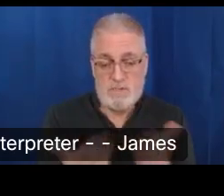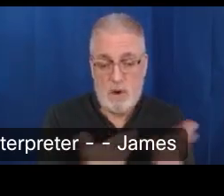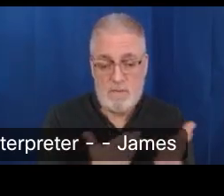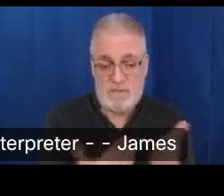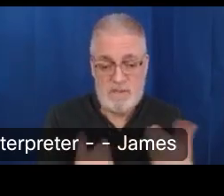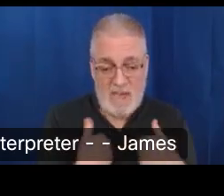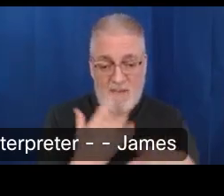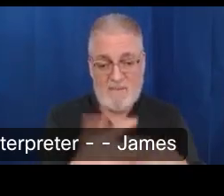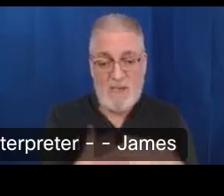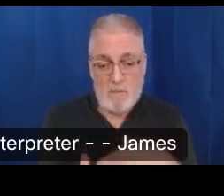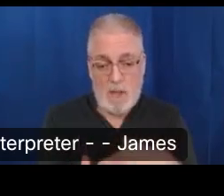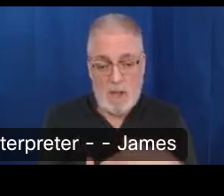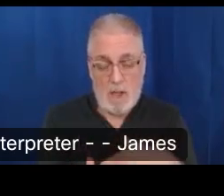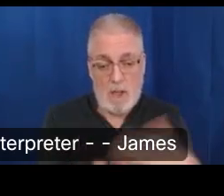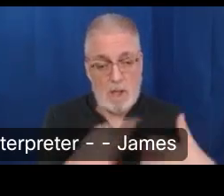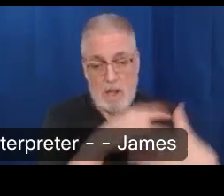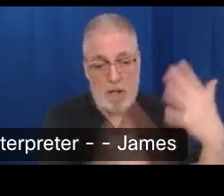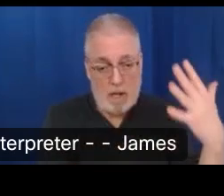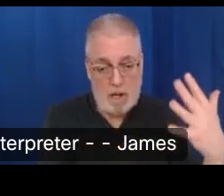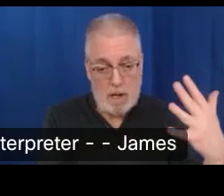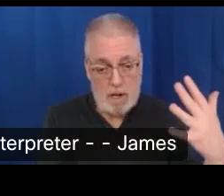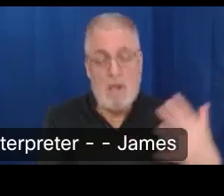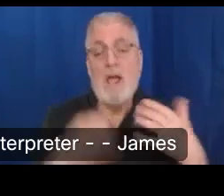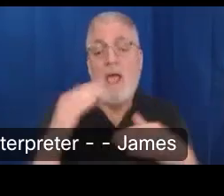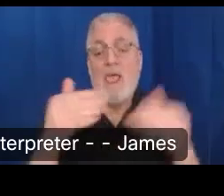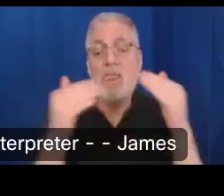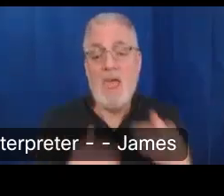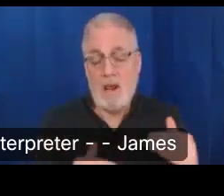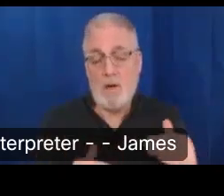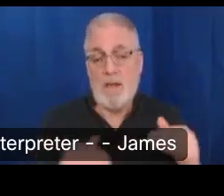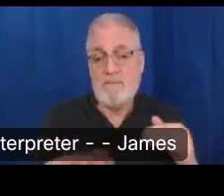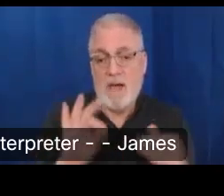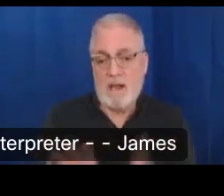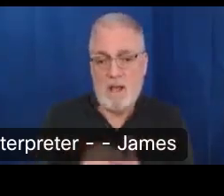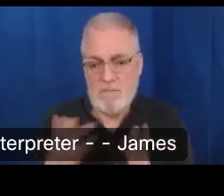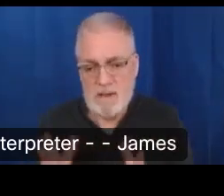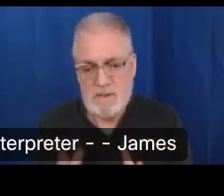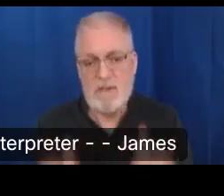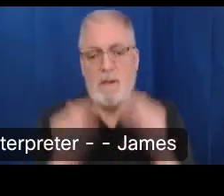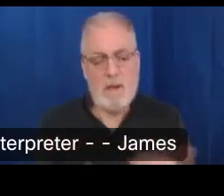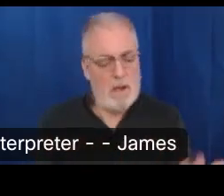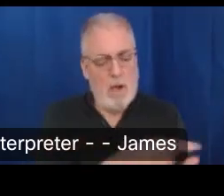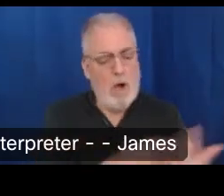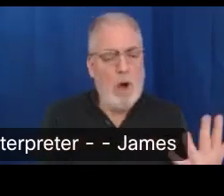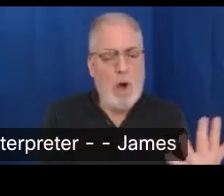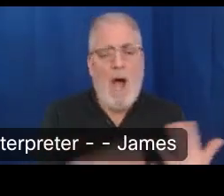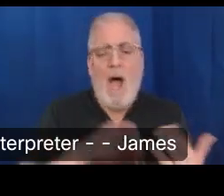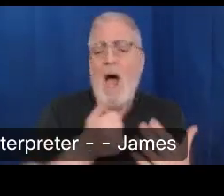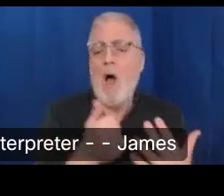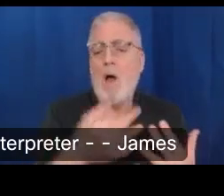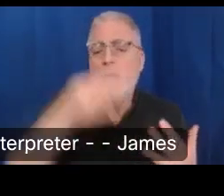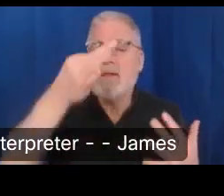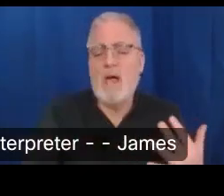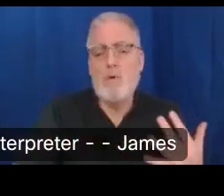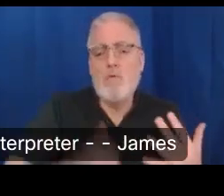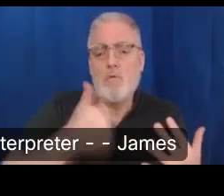absolutely. Absolutely. Yep. And to that point, because it not only has to be the level of service has to be by region, right? Because it's very different from region